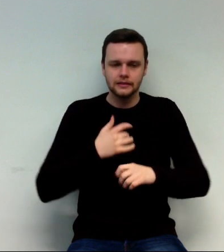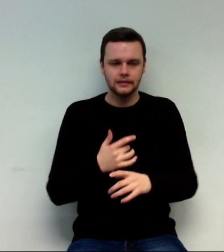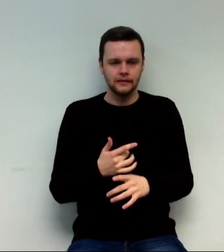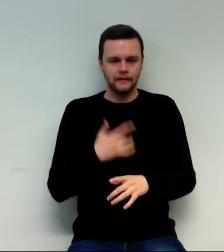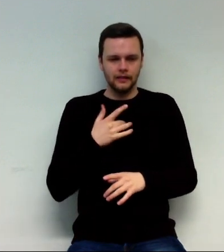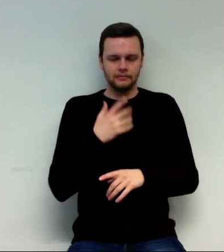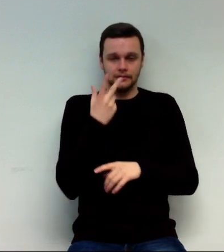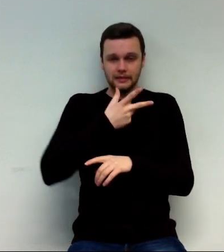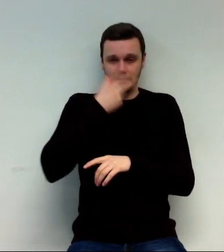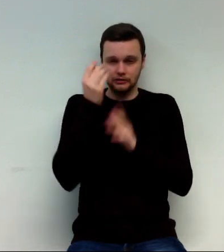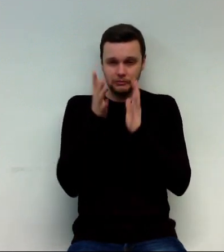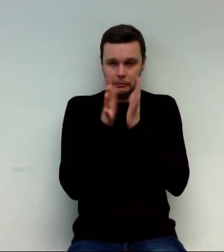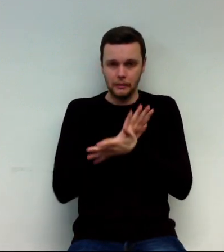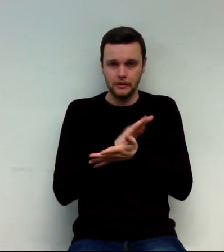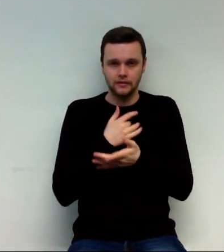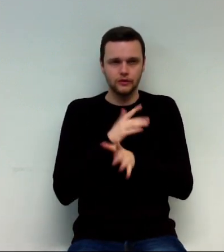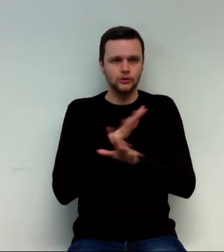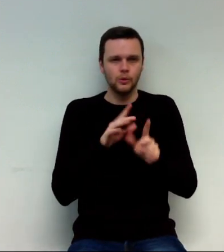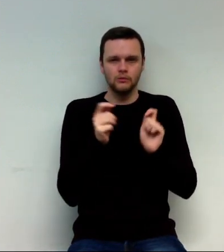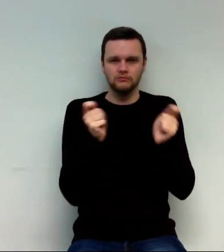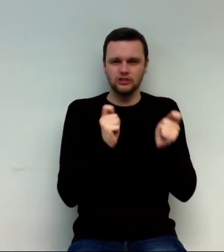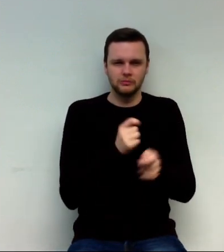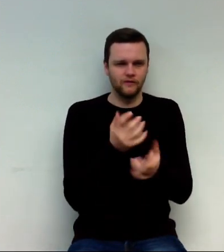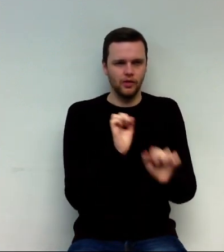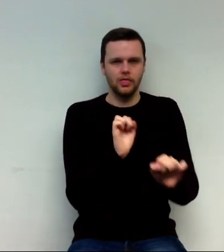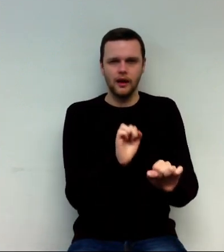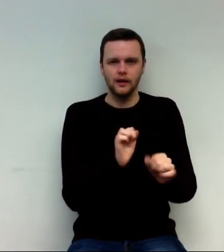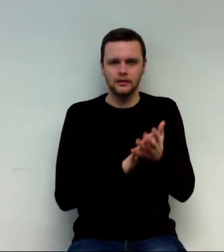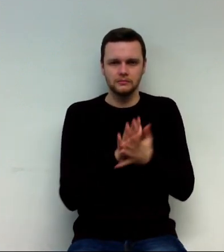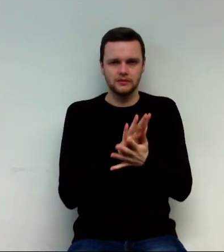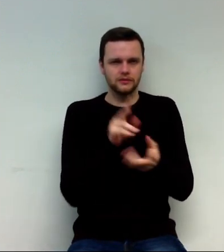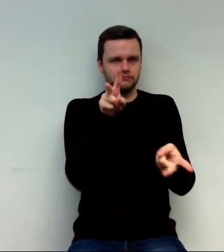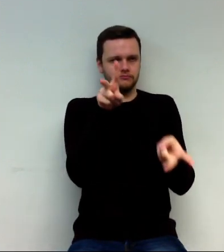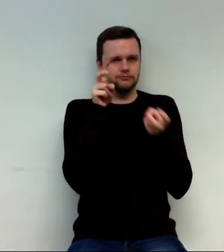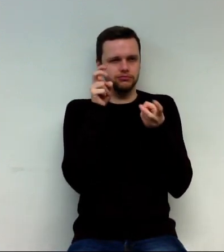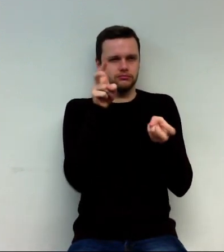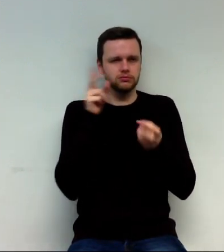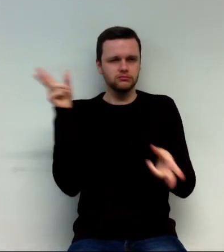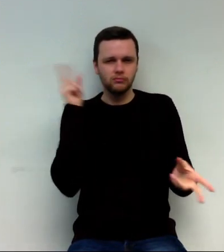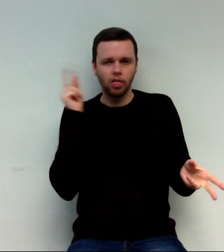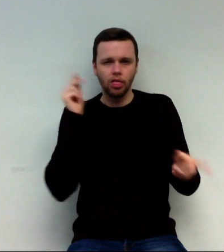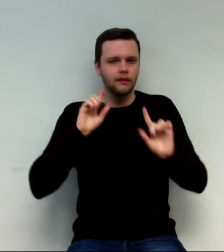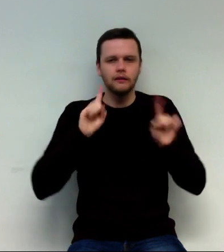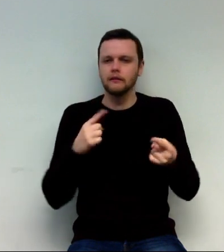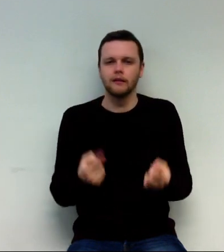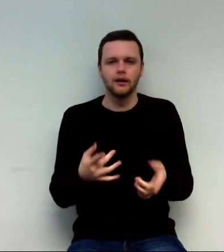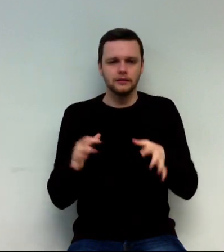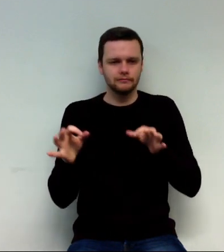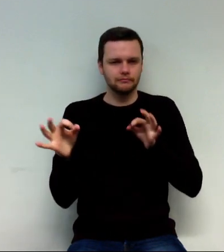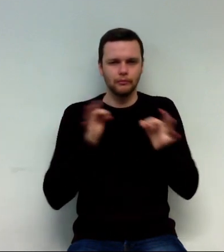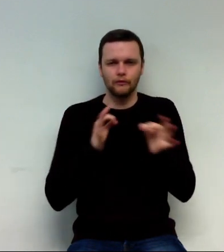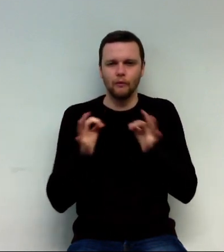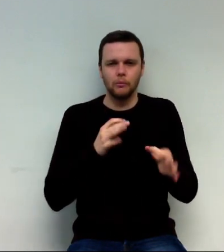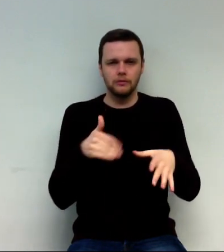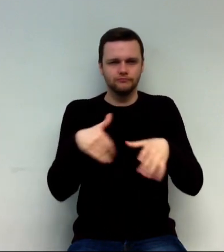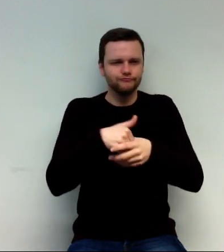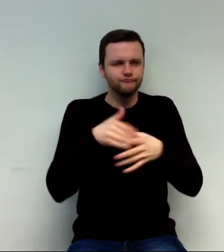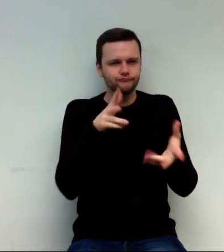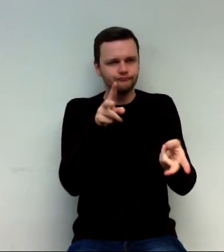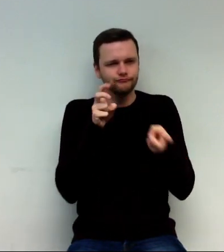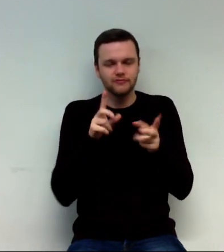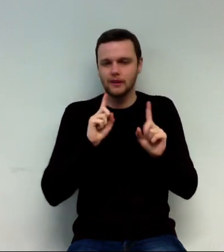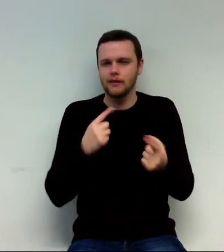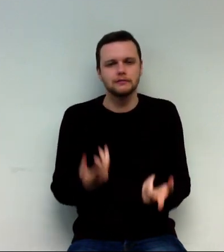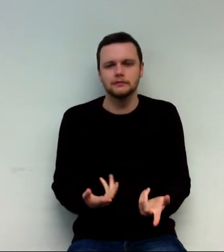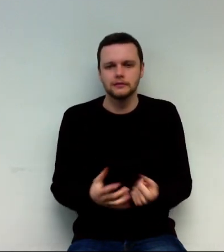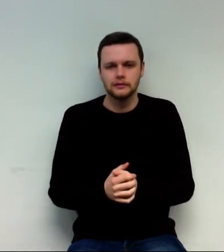impairment, if there's been no adjustment made for that, then they're not going to be able to enjoy a show or a performance the same way as everybody else. So that would